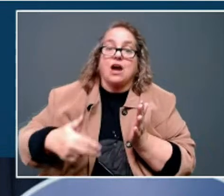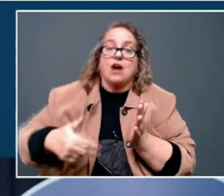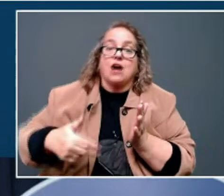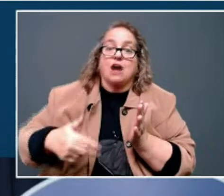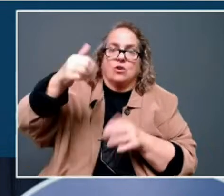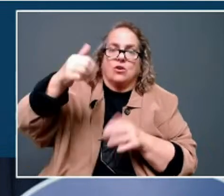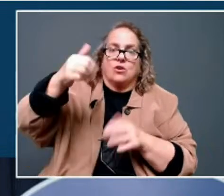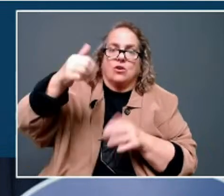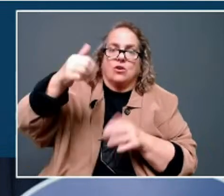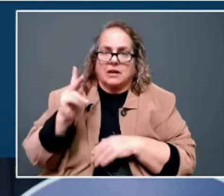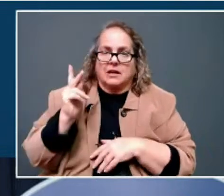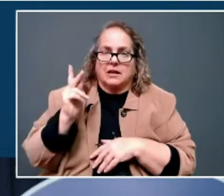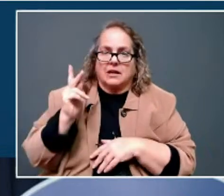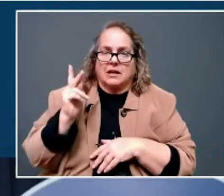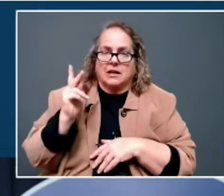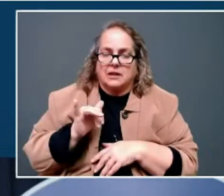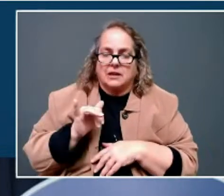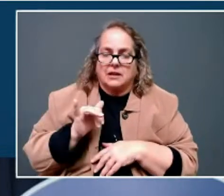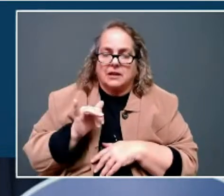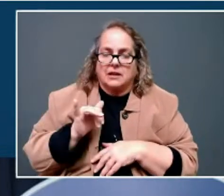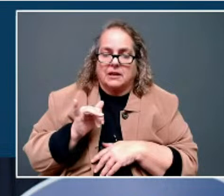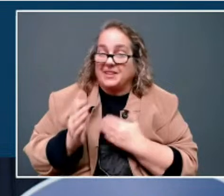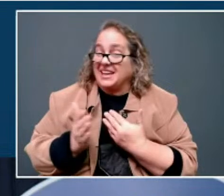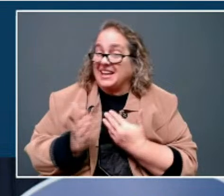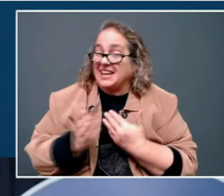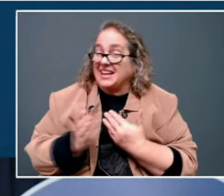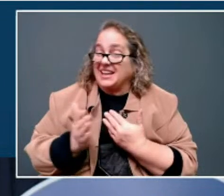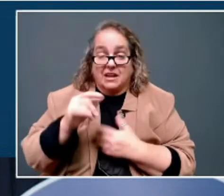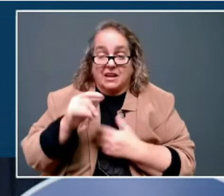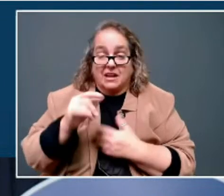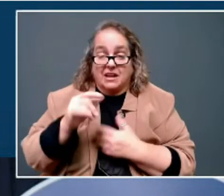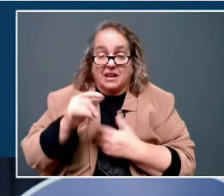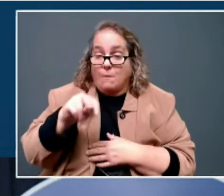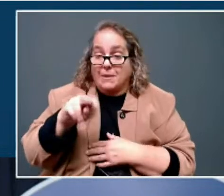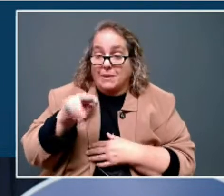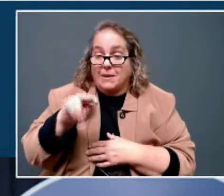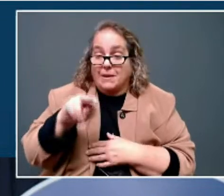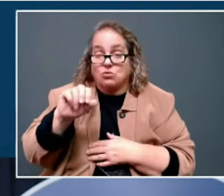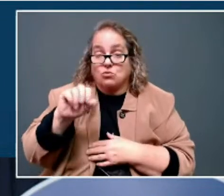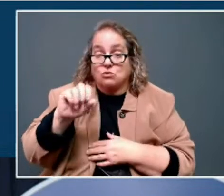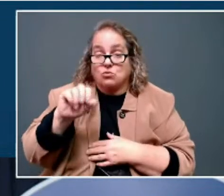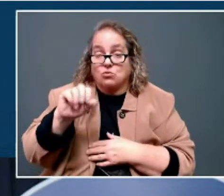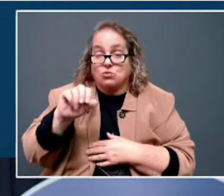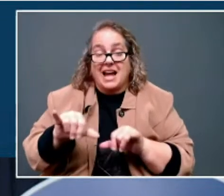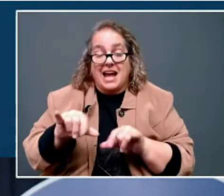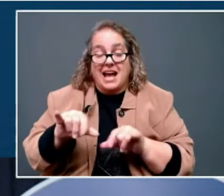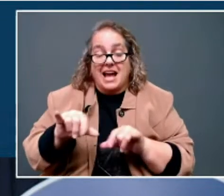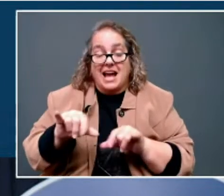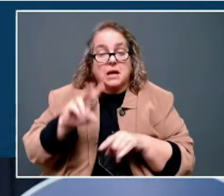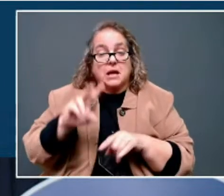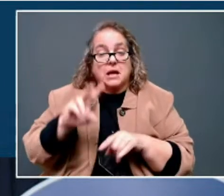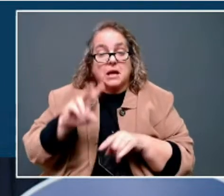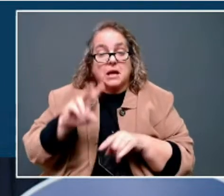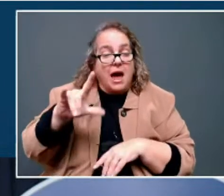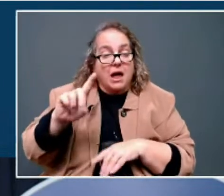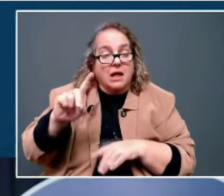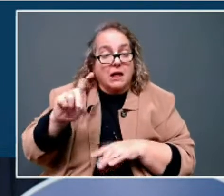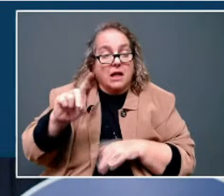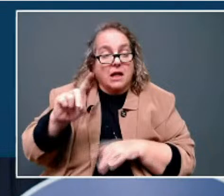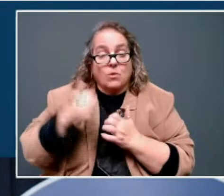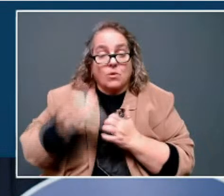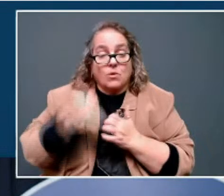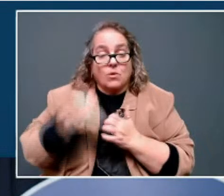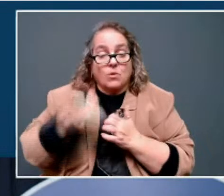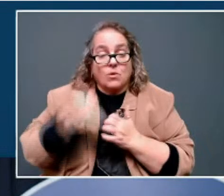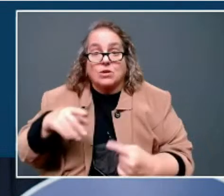Kentucky. Even if Omicron remains a milder disease, with our hospitals already struggling now, the next few